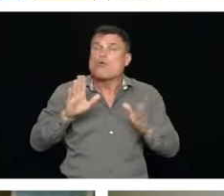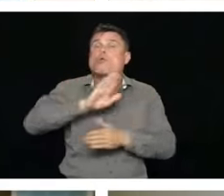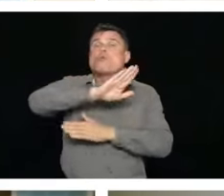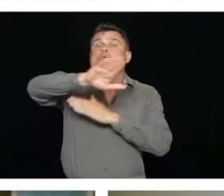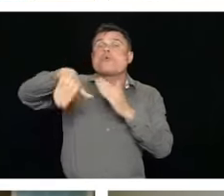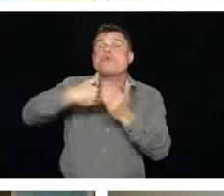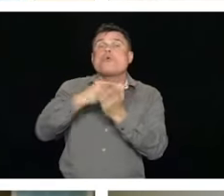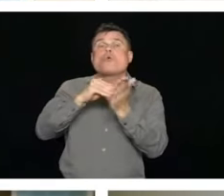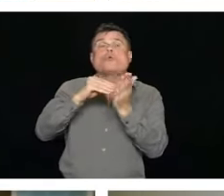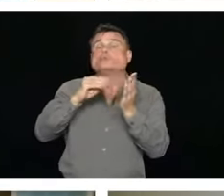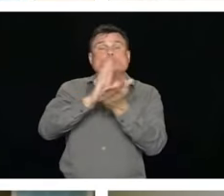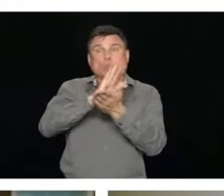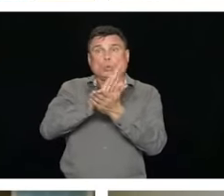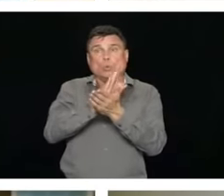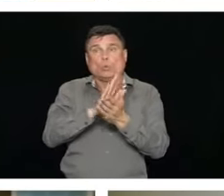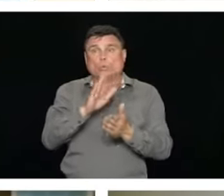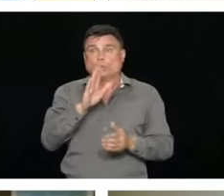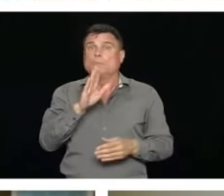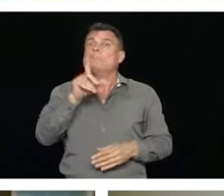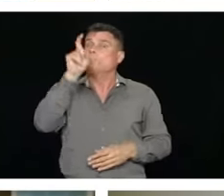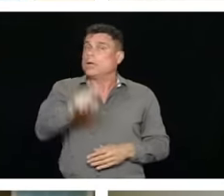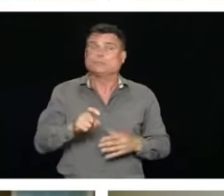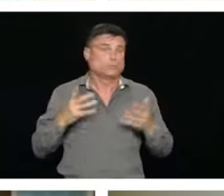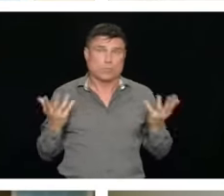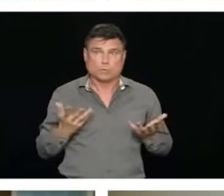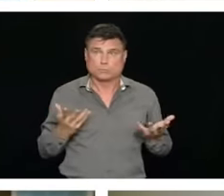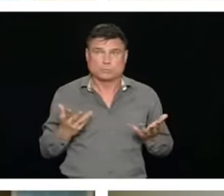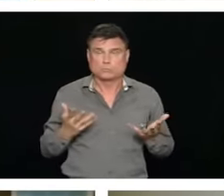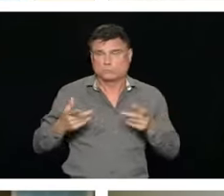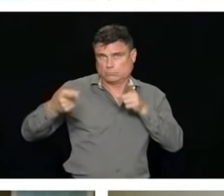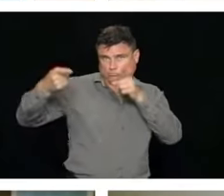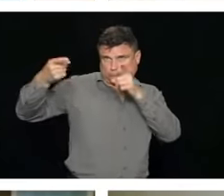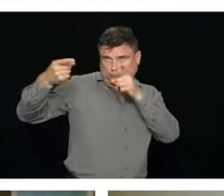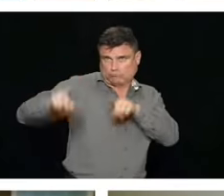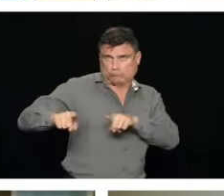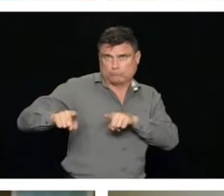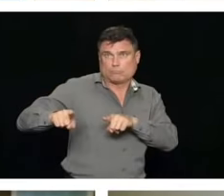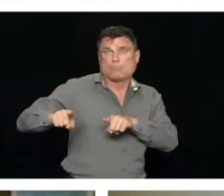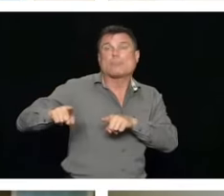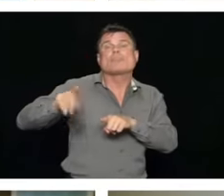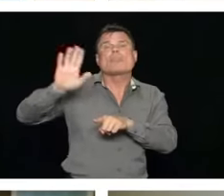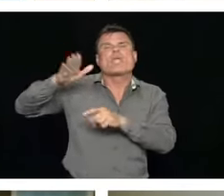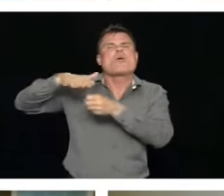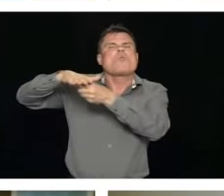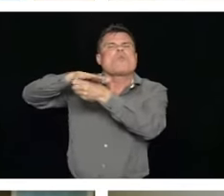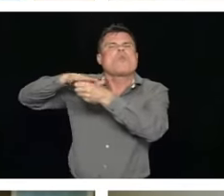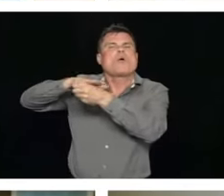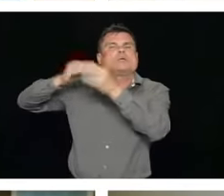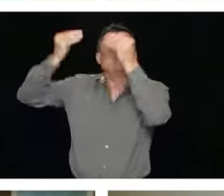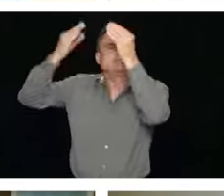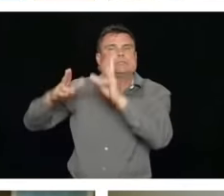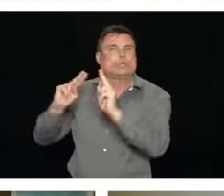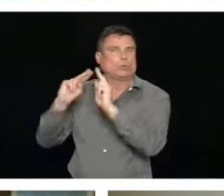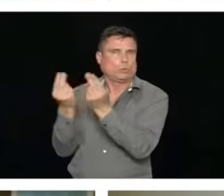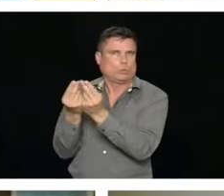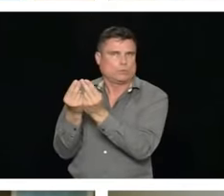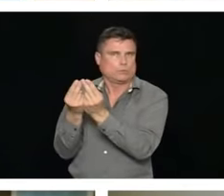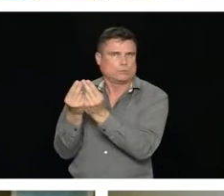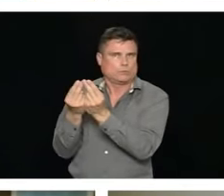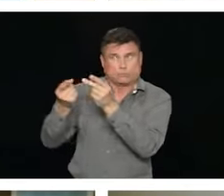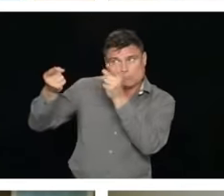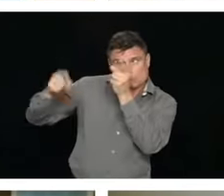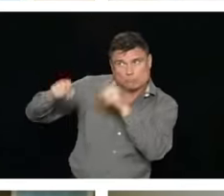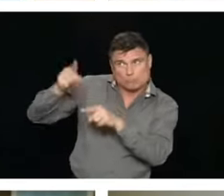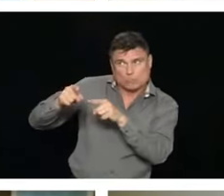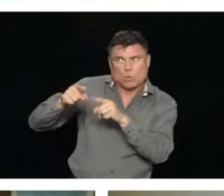their local teachers' unions to answer this question. There's a little bit of flexibility just in terms of how scheduling will be done